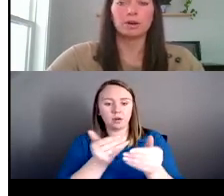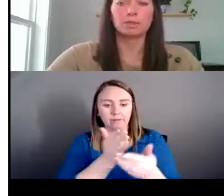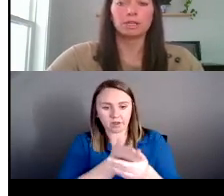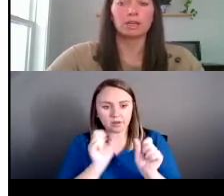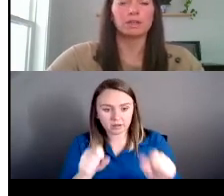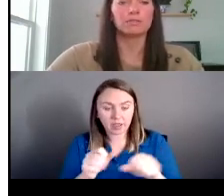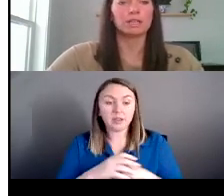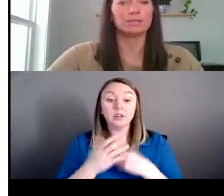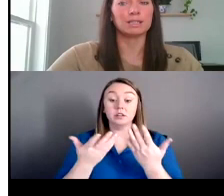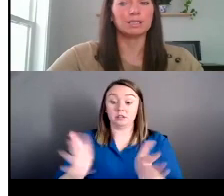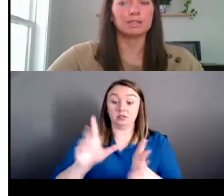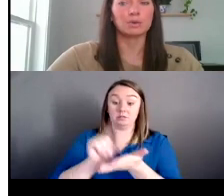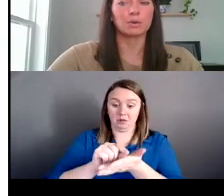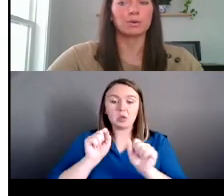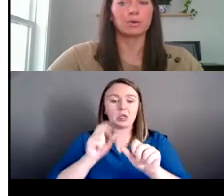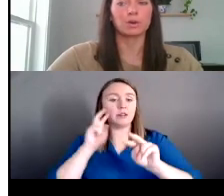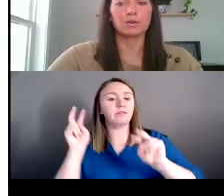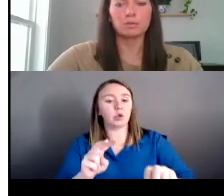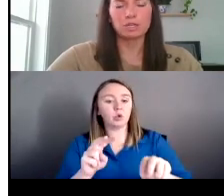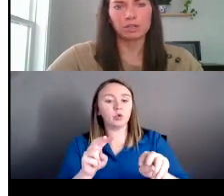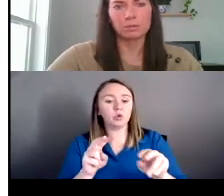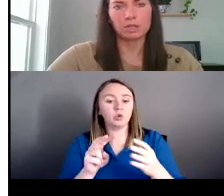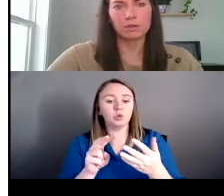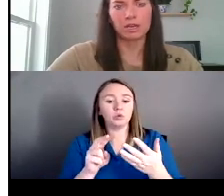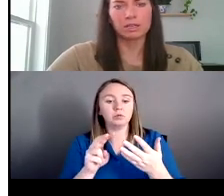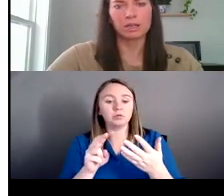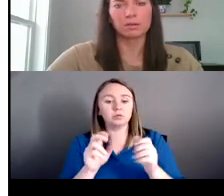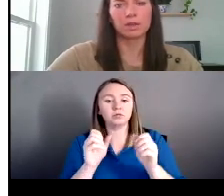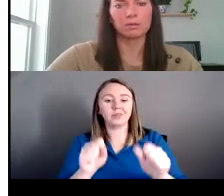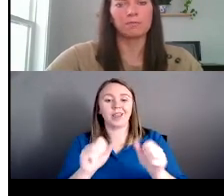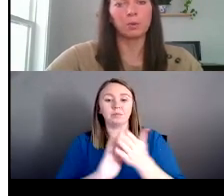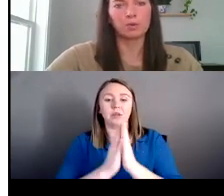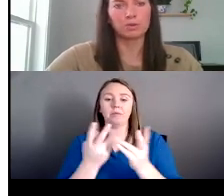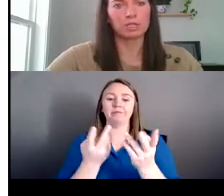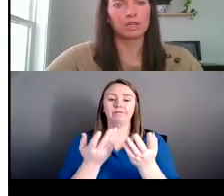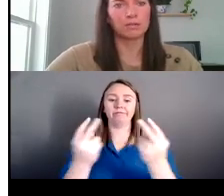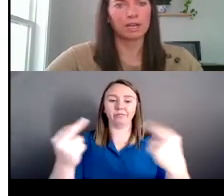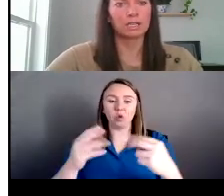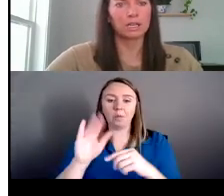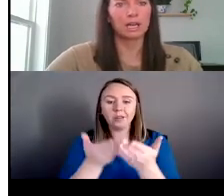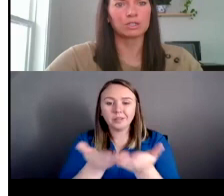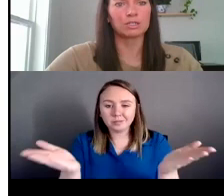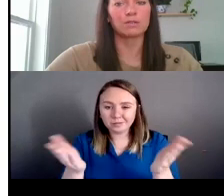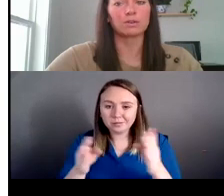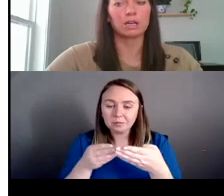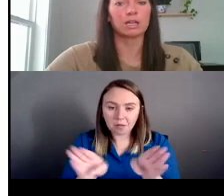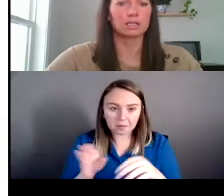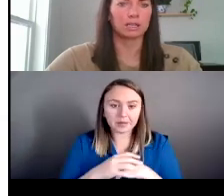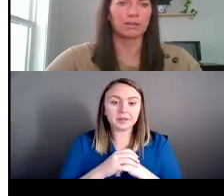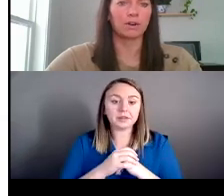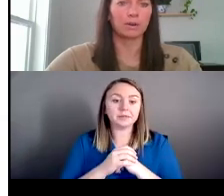to the public, and then if any leads or information comes in on the case, I then forward those to the investigating agency for